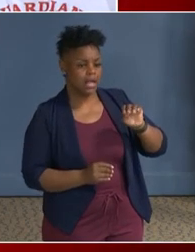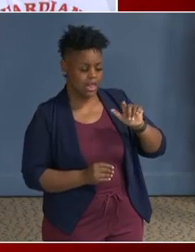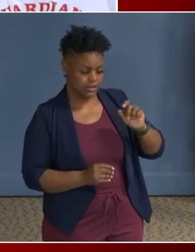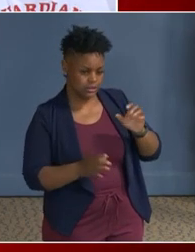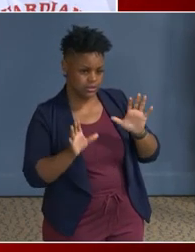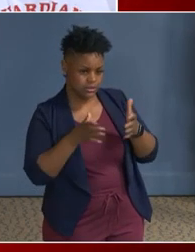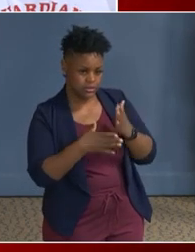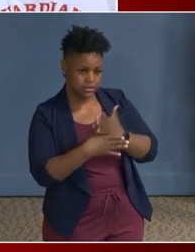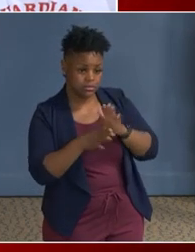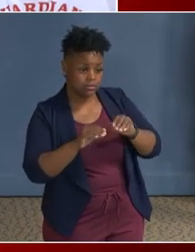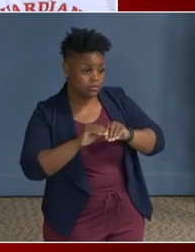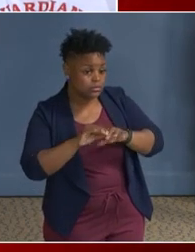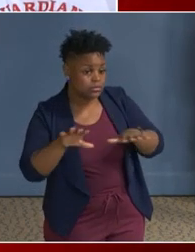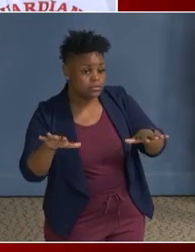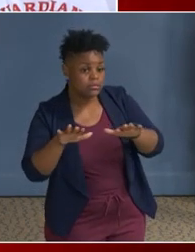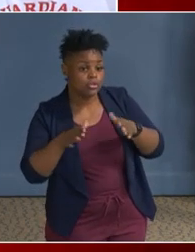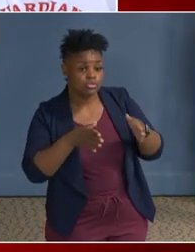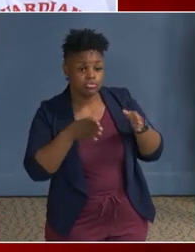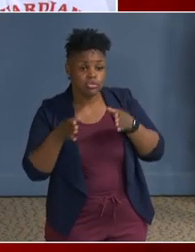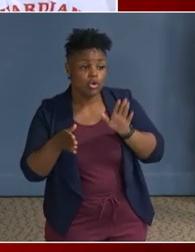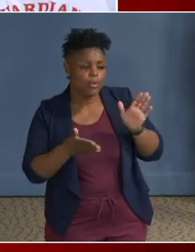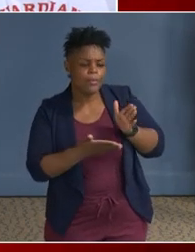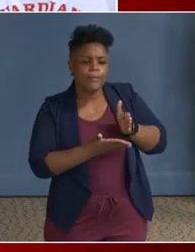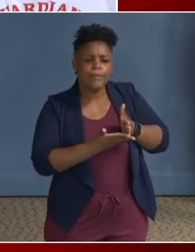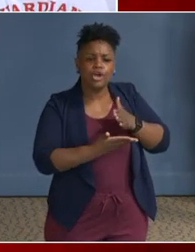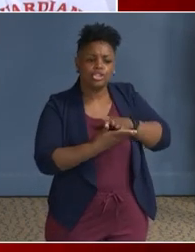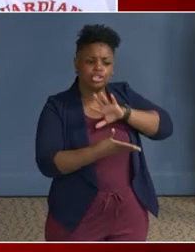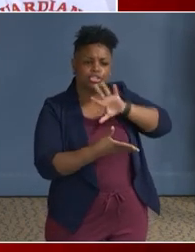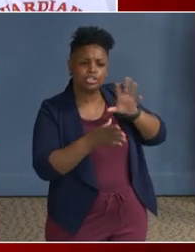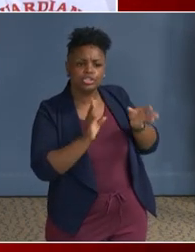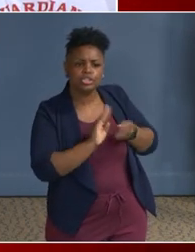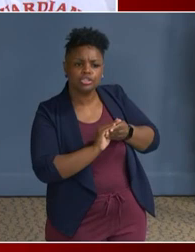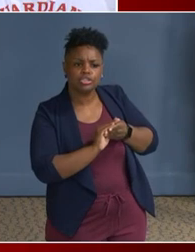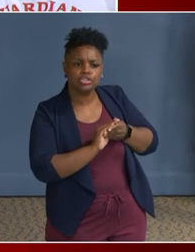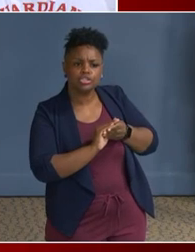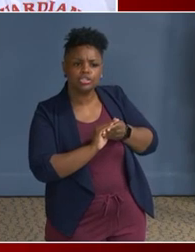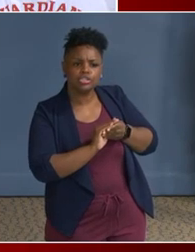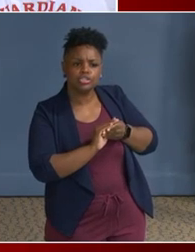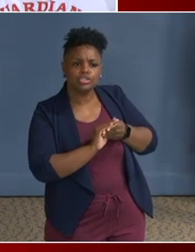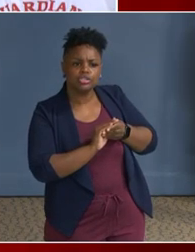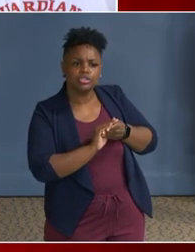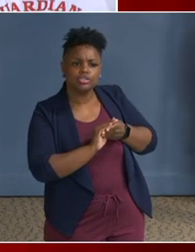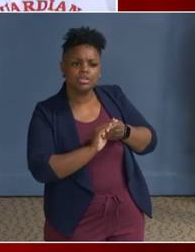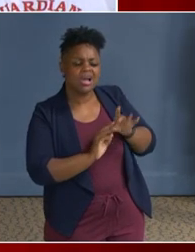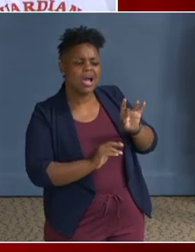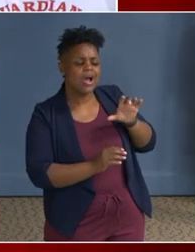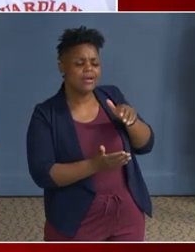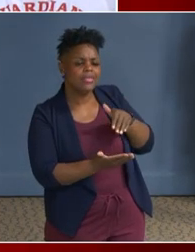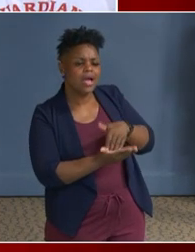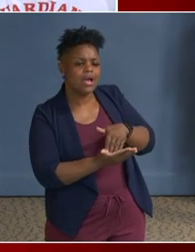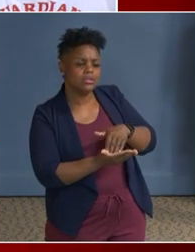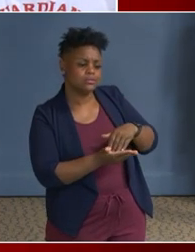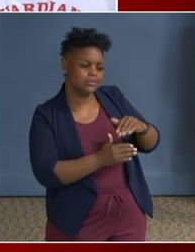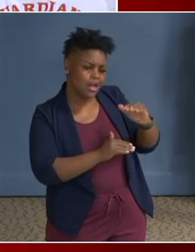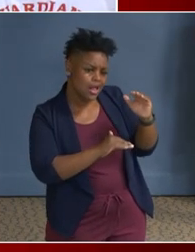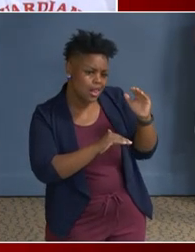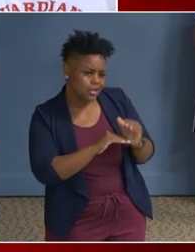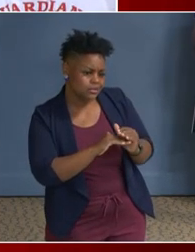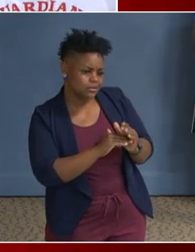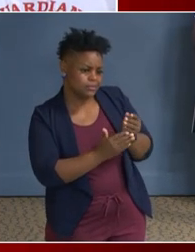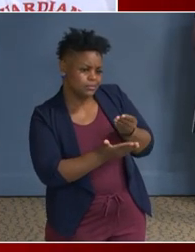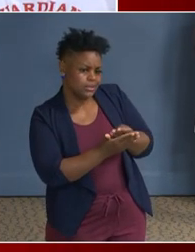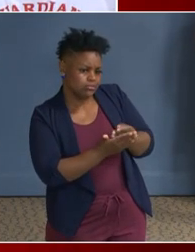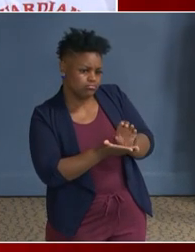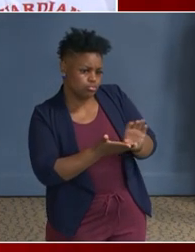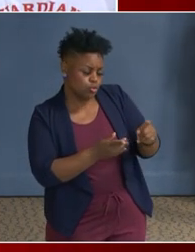proposed calls for about more than 800,000 less to the program. Are you planning to change that? And what